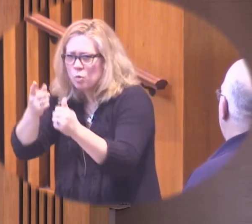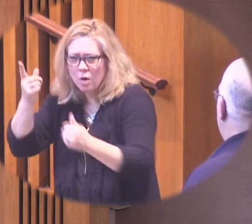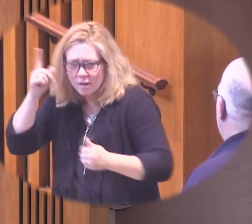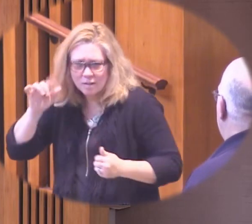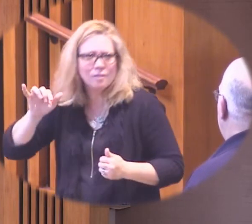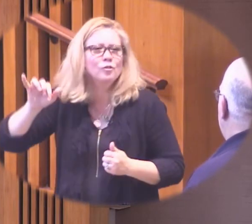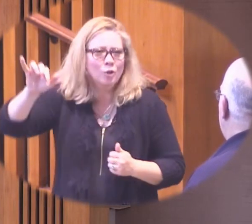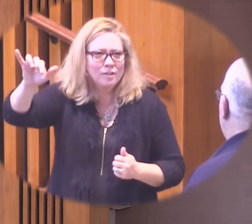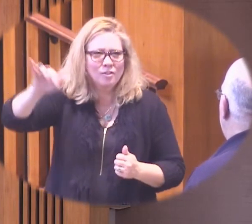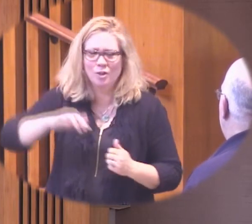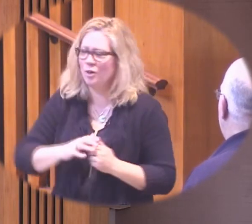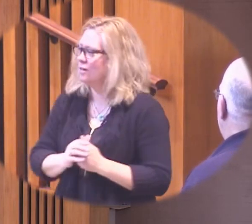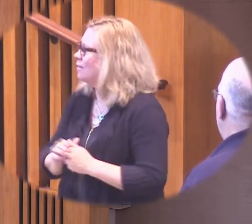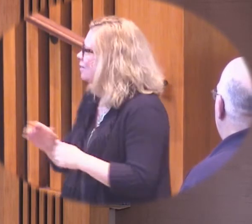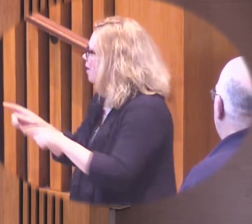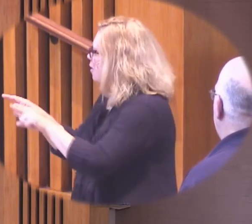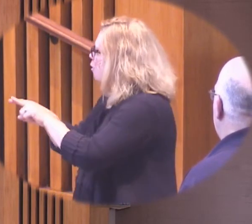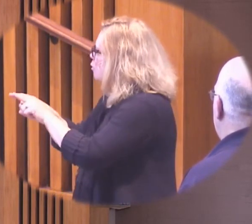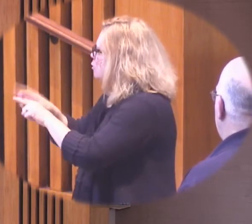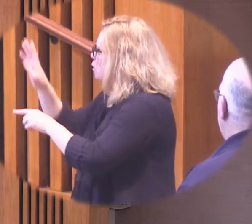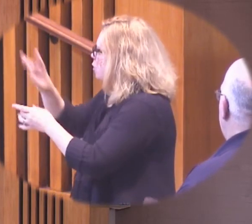of you always.